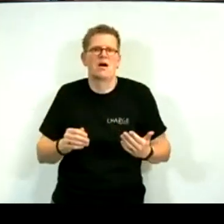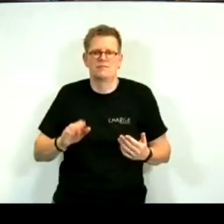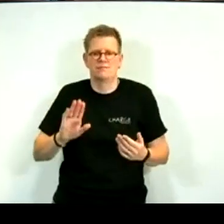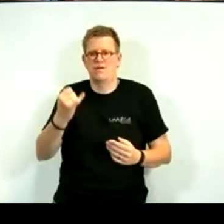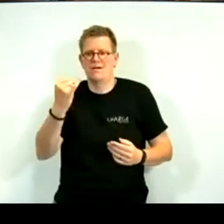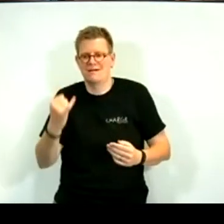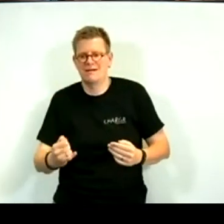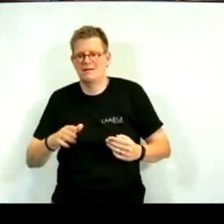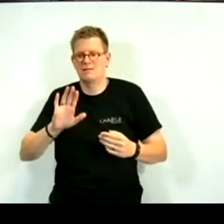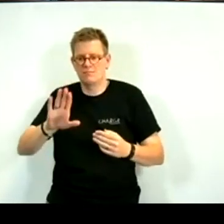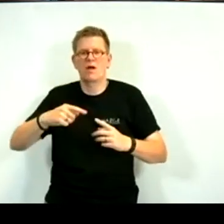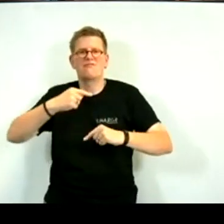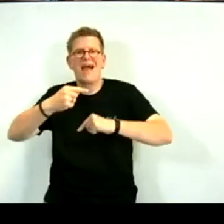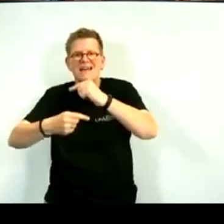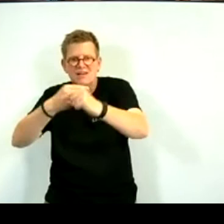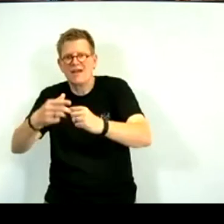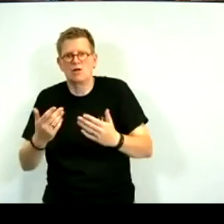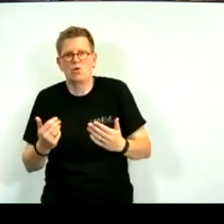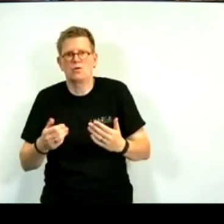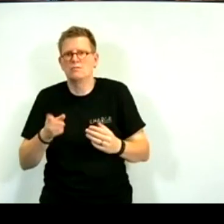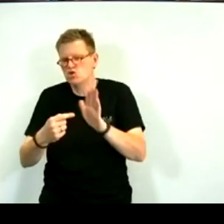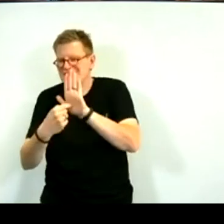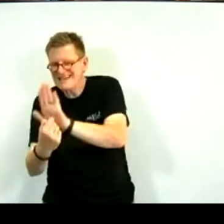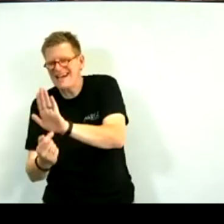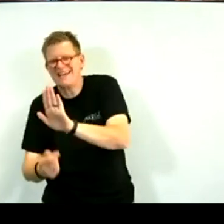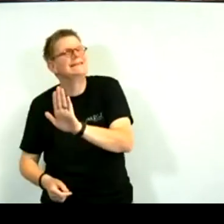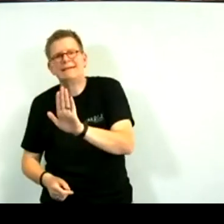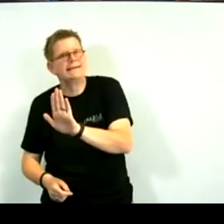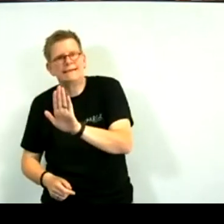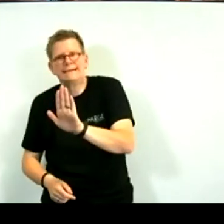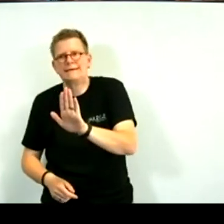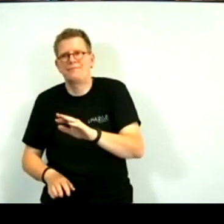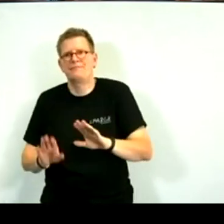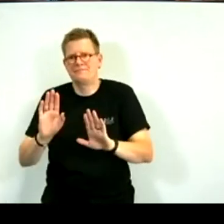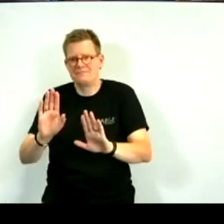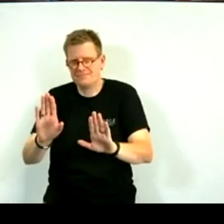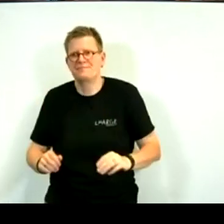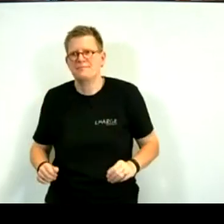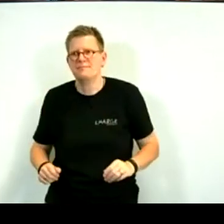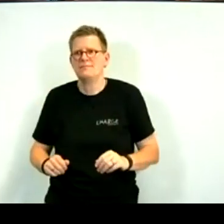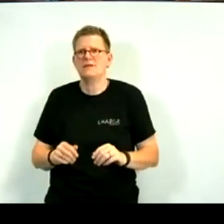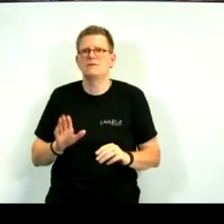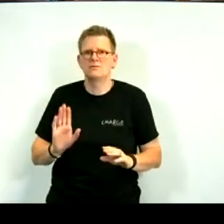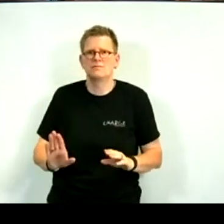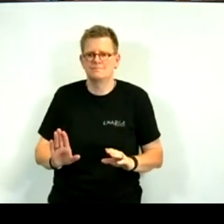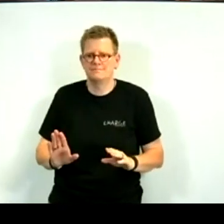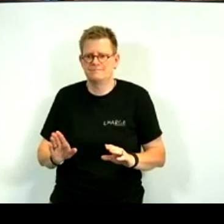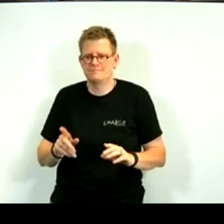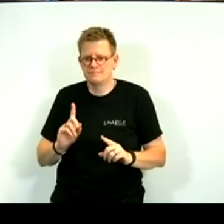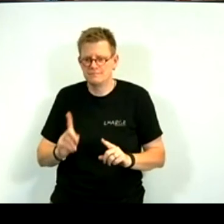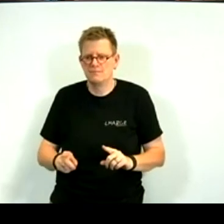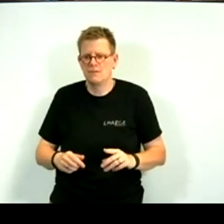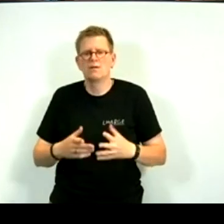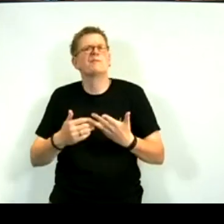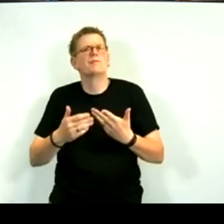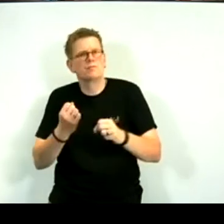reasons. But we also need to be working to improve muscle tone, to improve